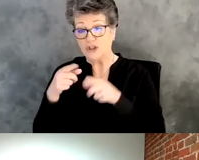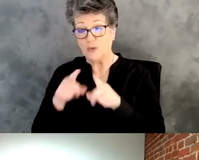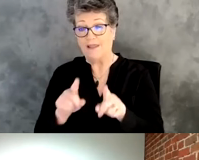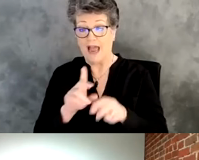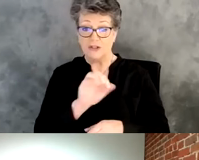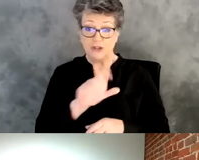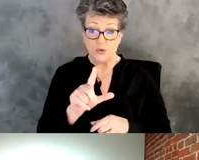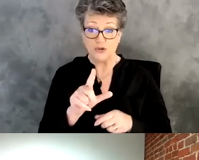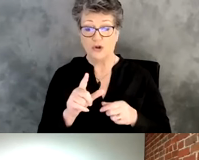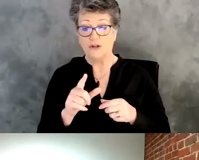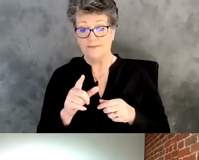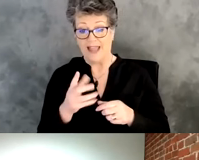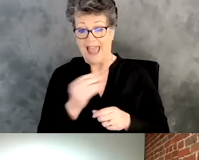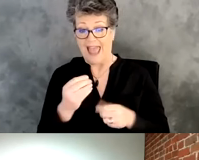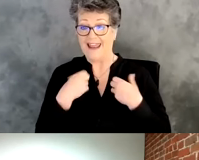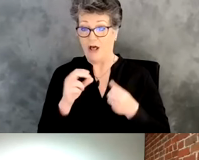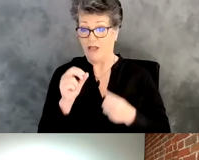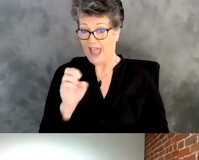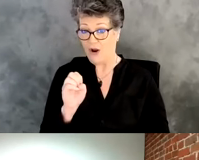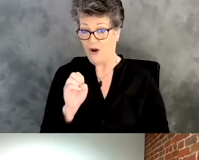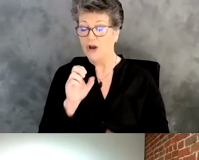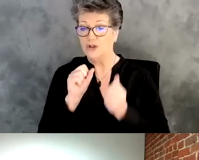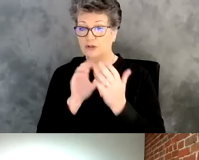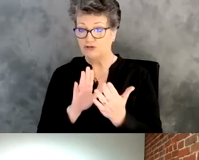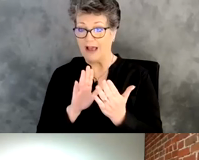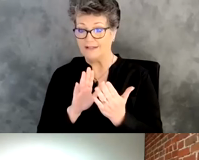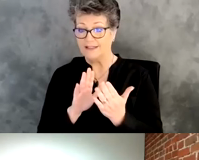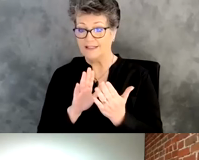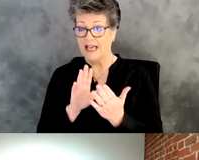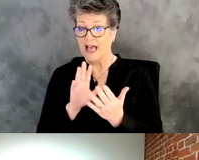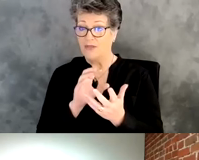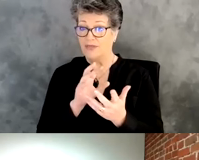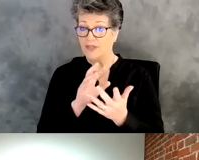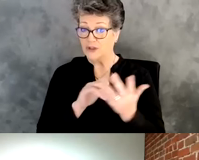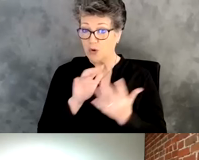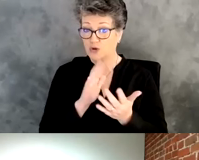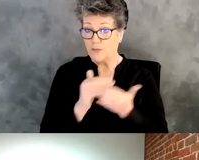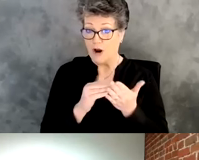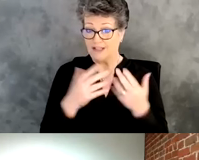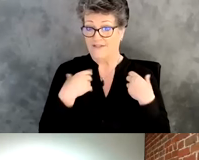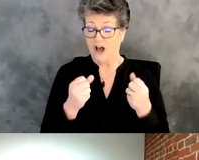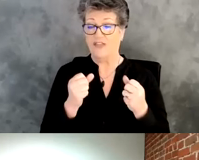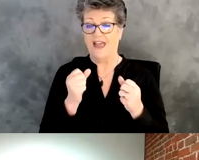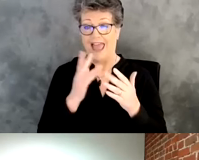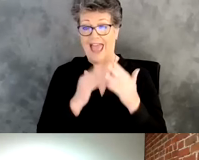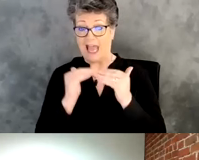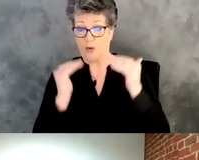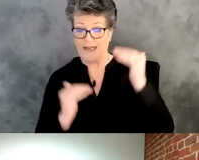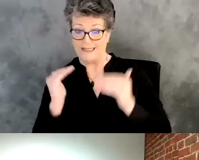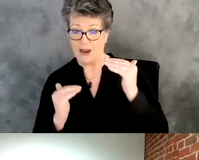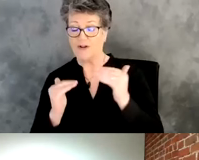social and health care to address the social determinants of health and equity disparities affecting